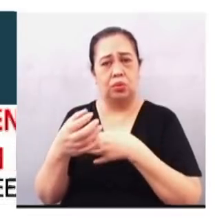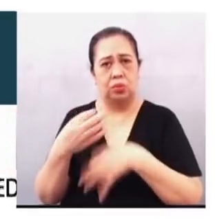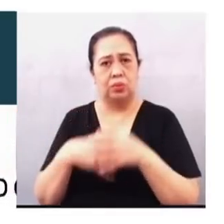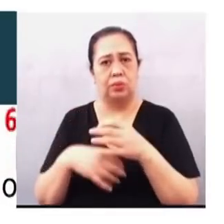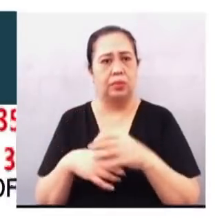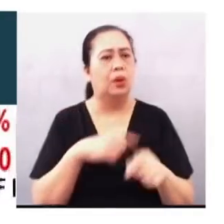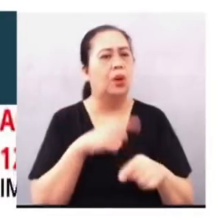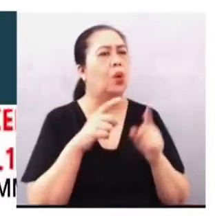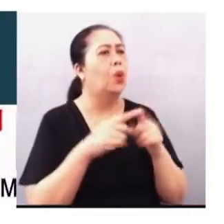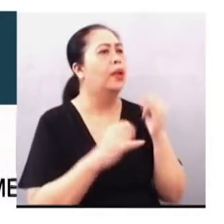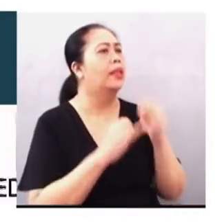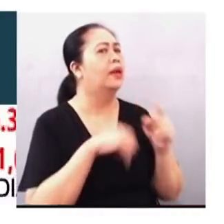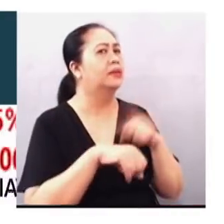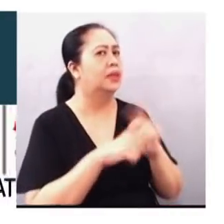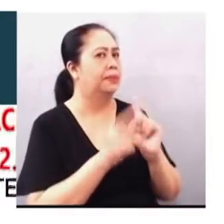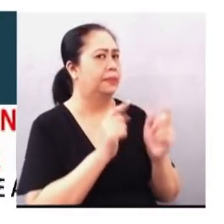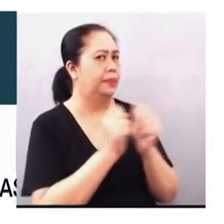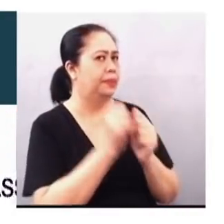to her?